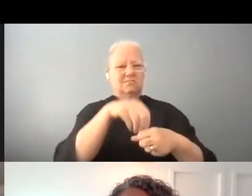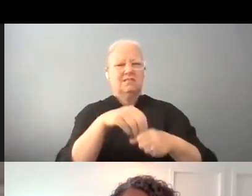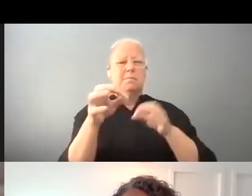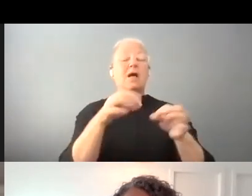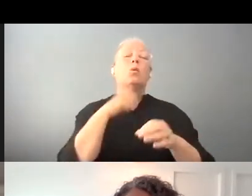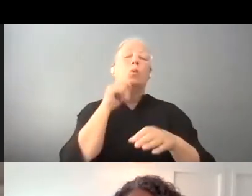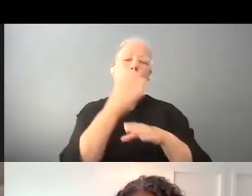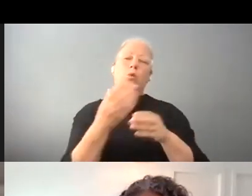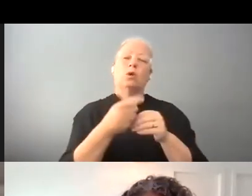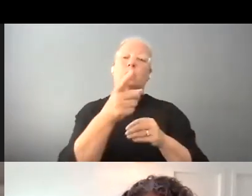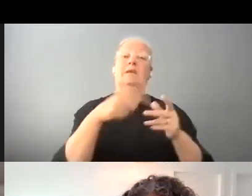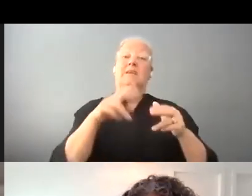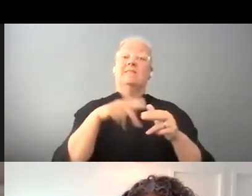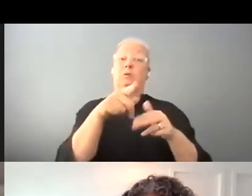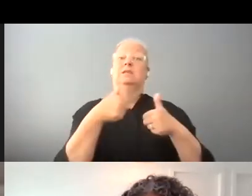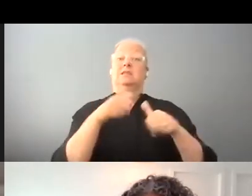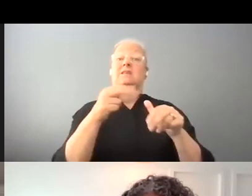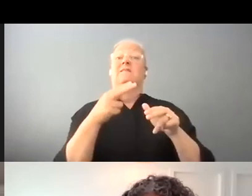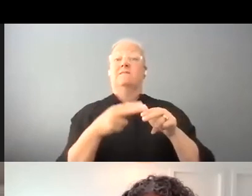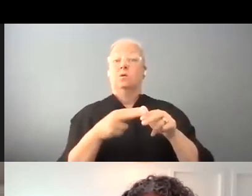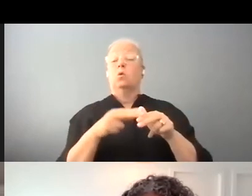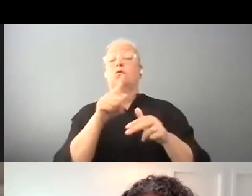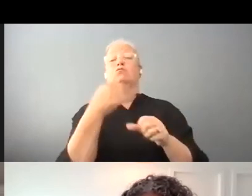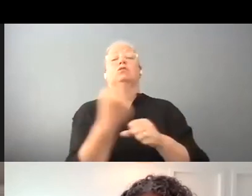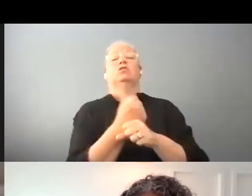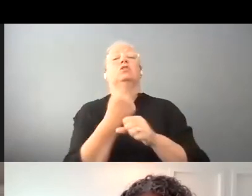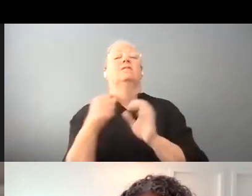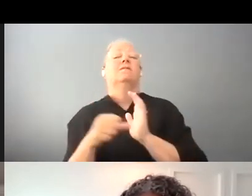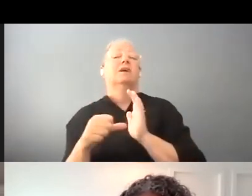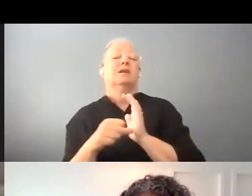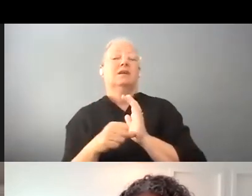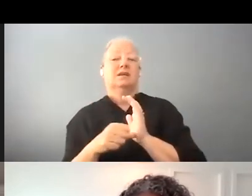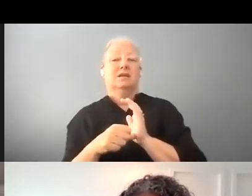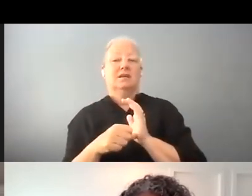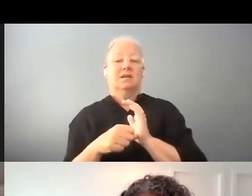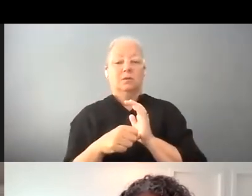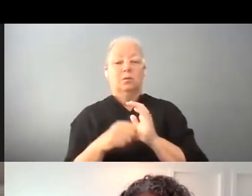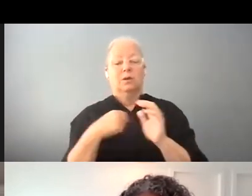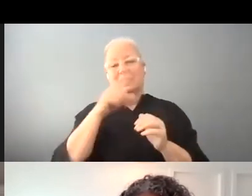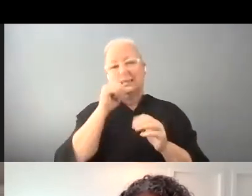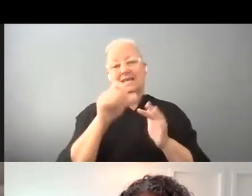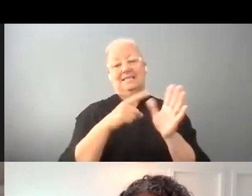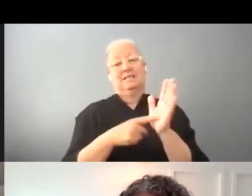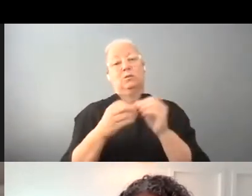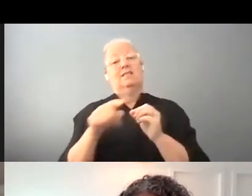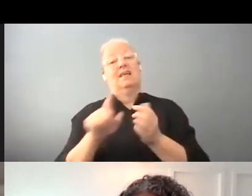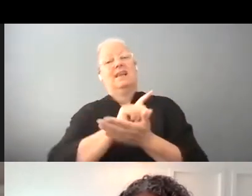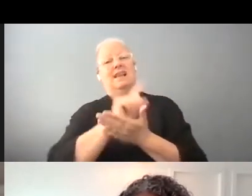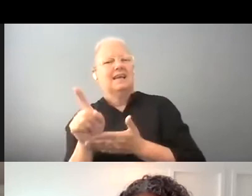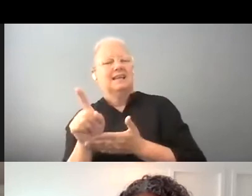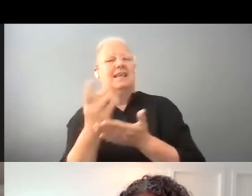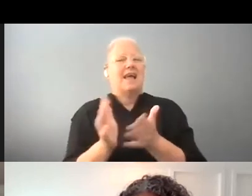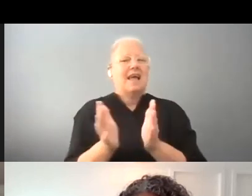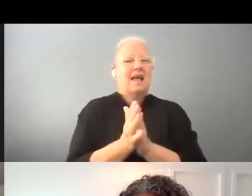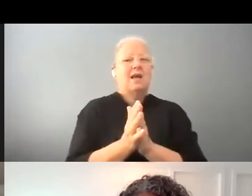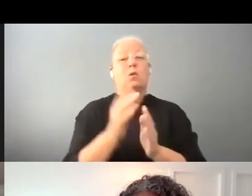should you be successful in going forward for production funding. So I guess that's a bit of we can put a pin in that and deal with that later around how we get to that roughly $1